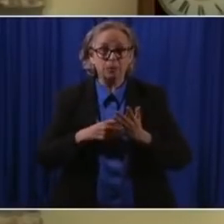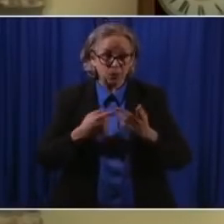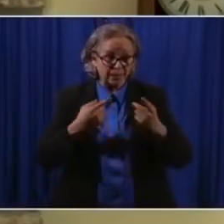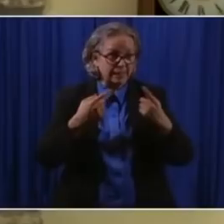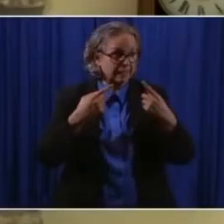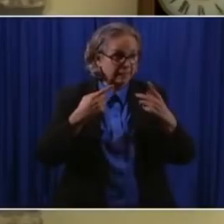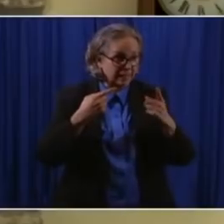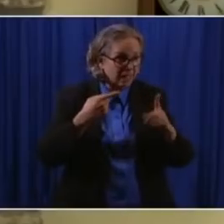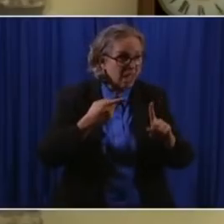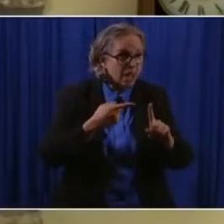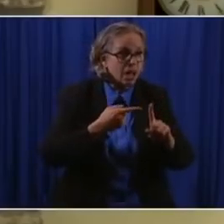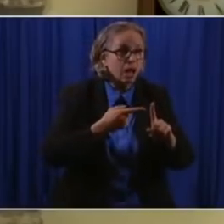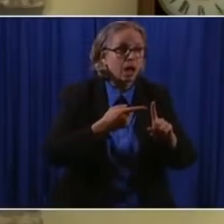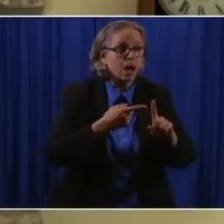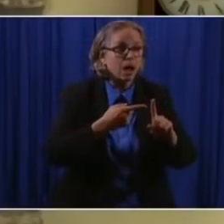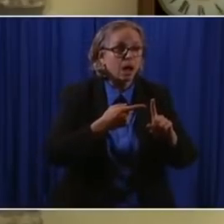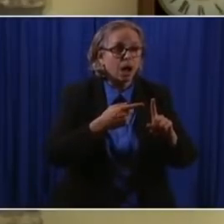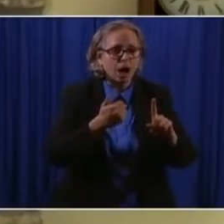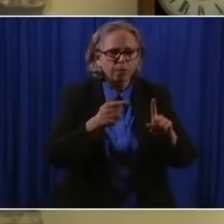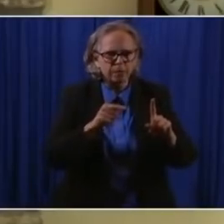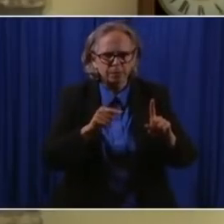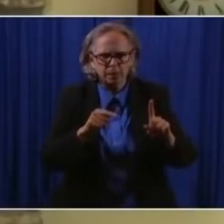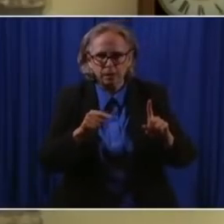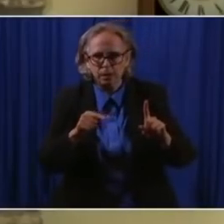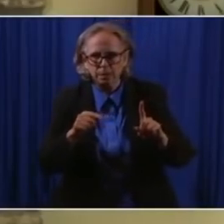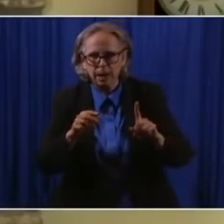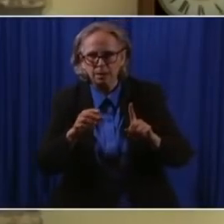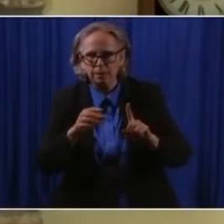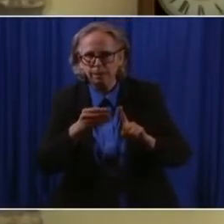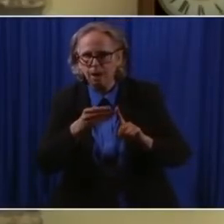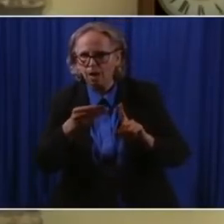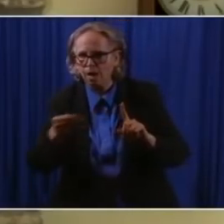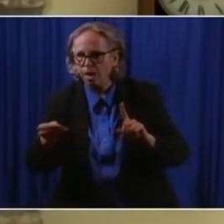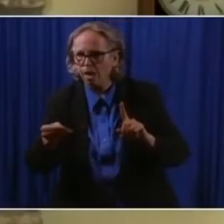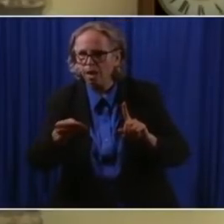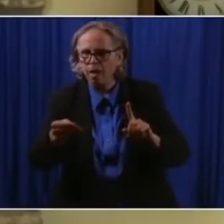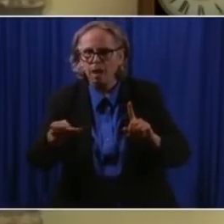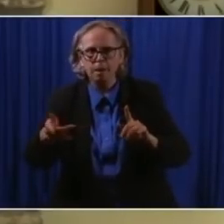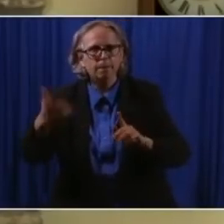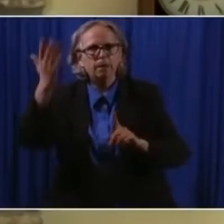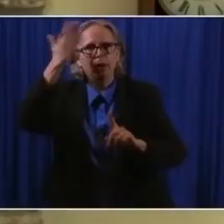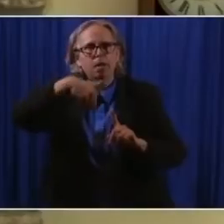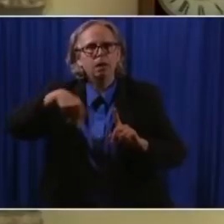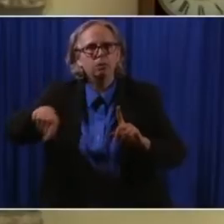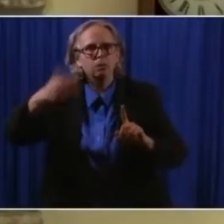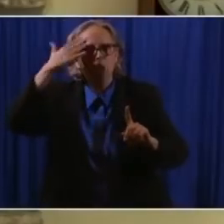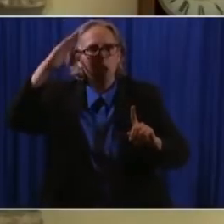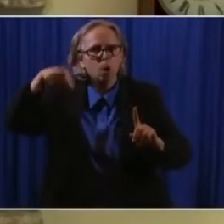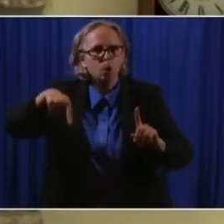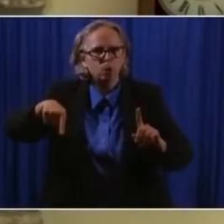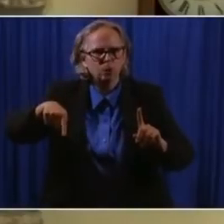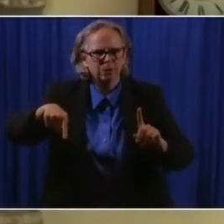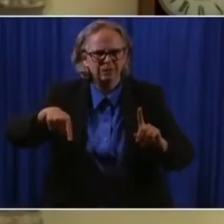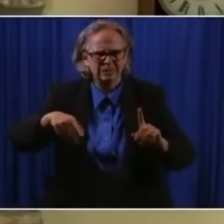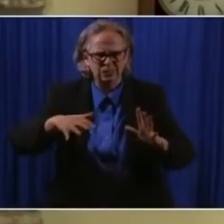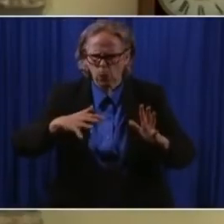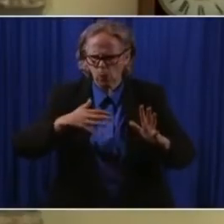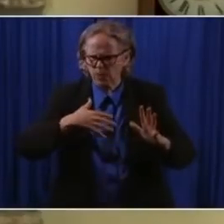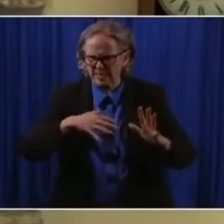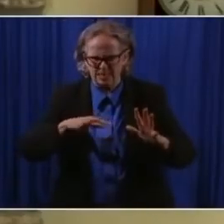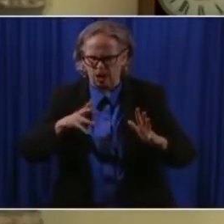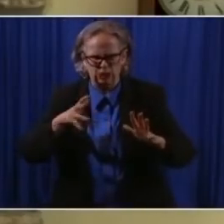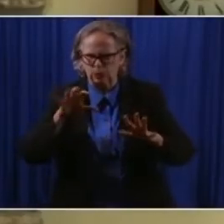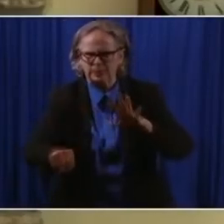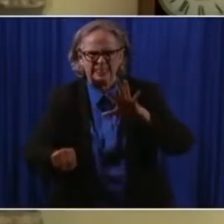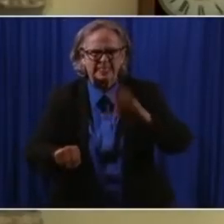Often these individuals unknowingly contribute to the spread of the virus, so rapid action to identify, isolate, and test others who might be